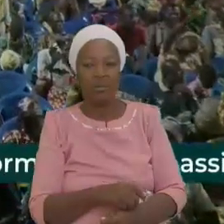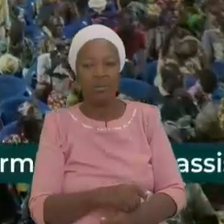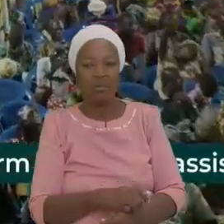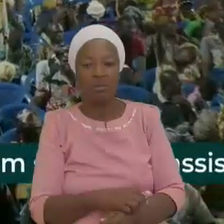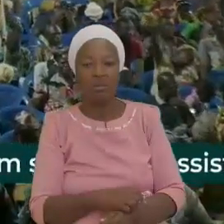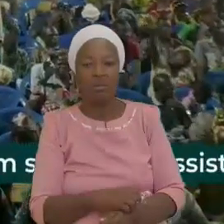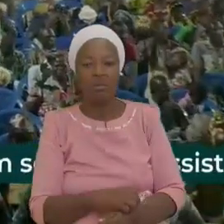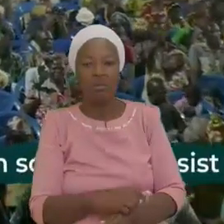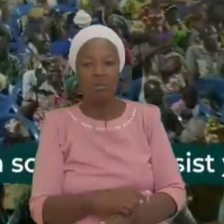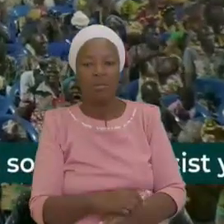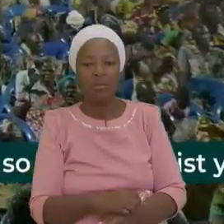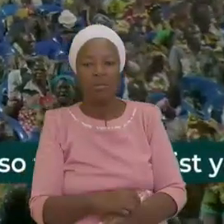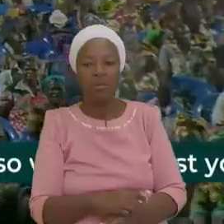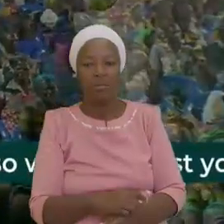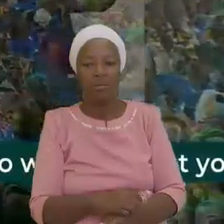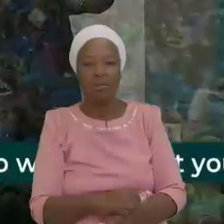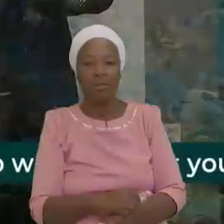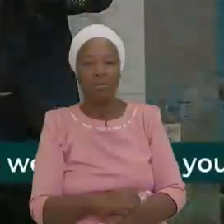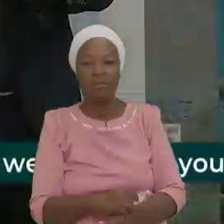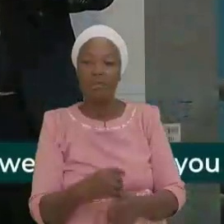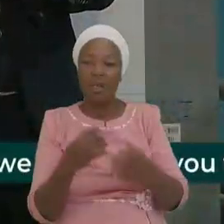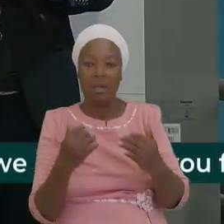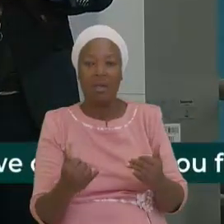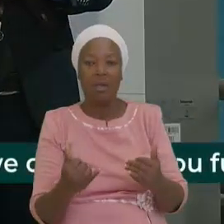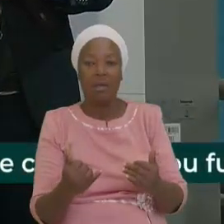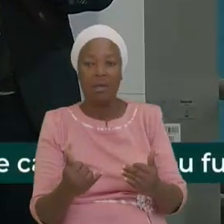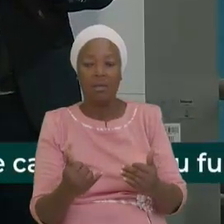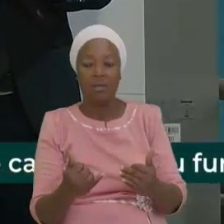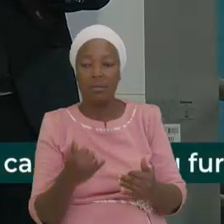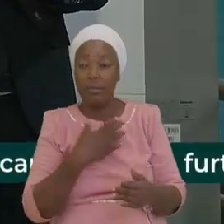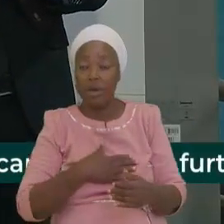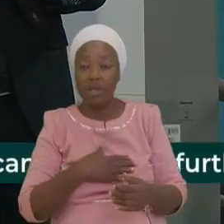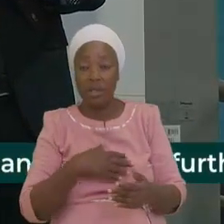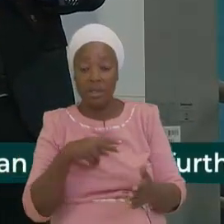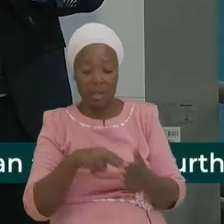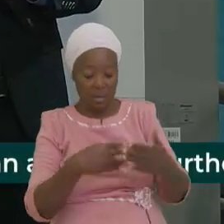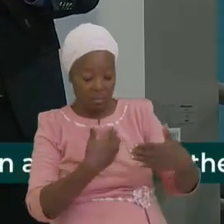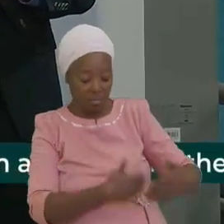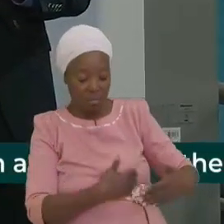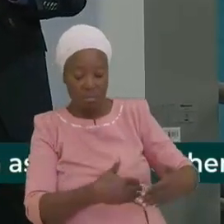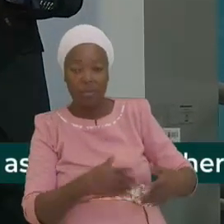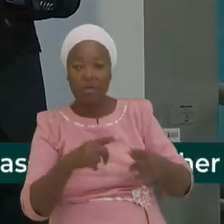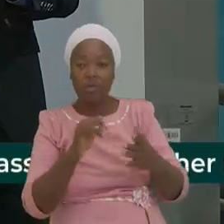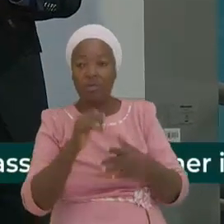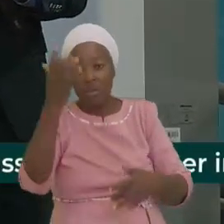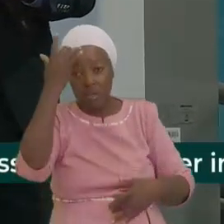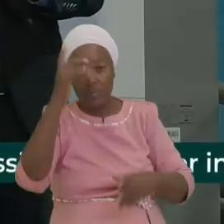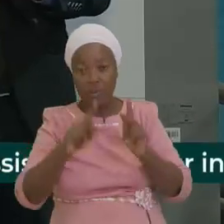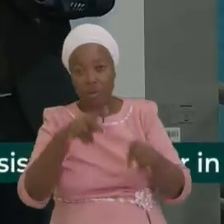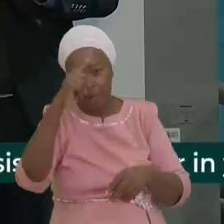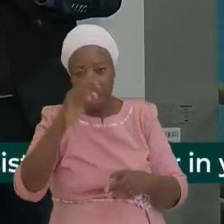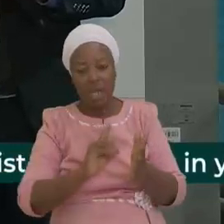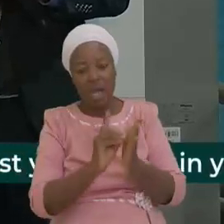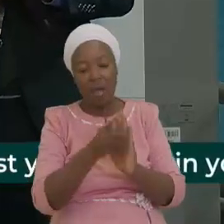prodiges est arrivée. Now, stay next to the sick people and know that the hour of miracle